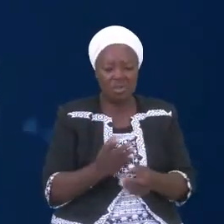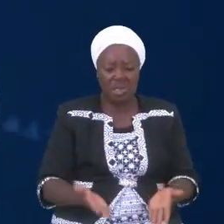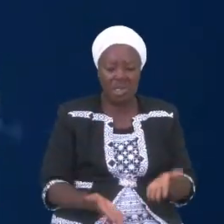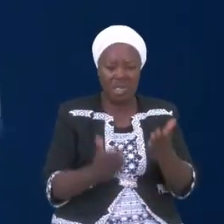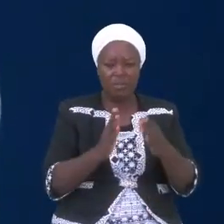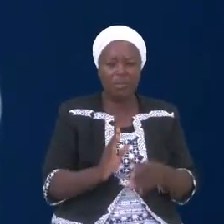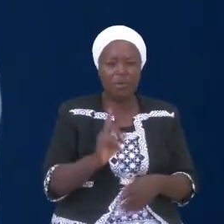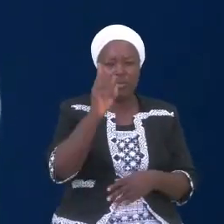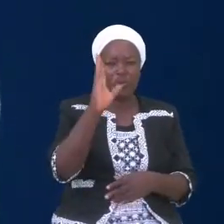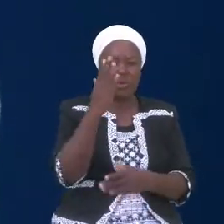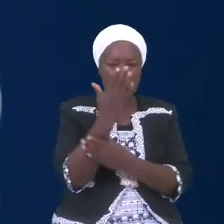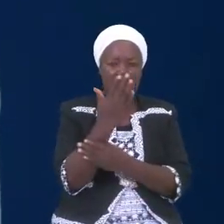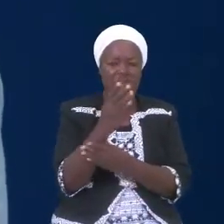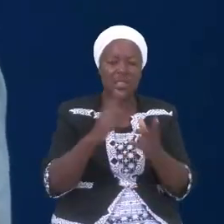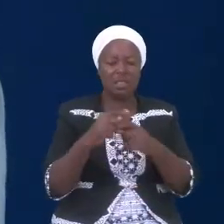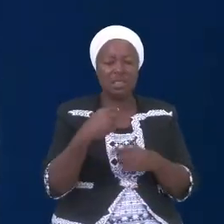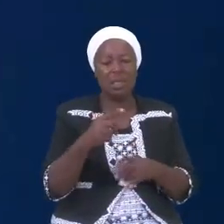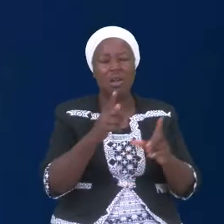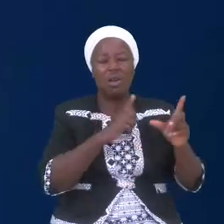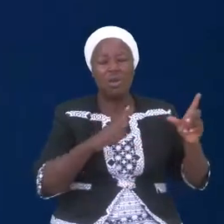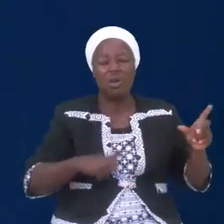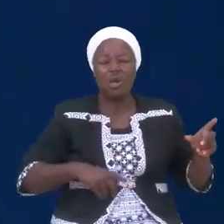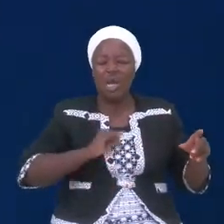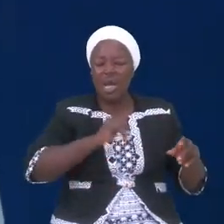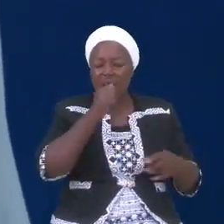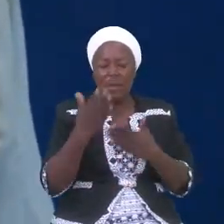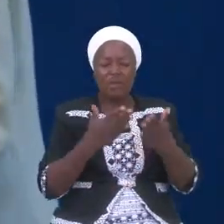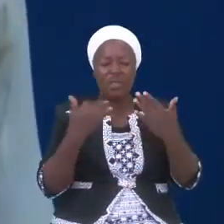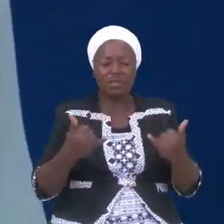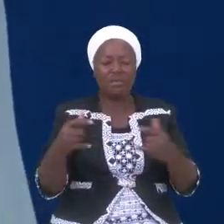Lord, I am here today. I will not go